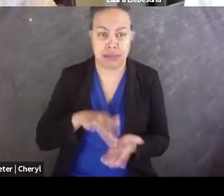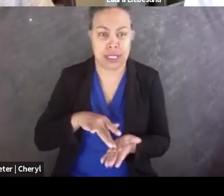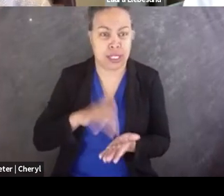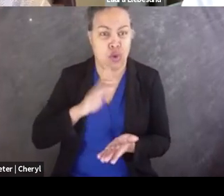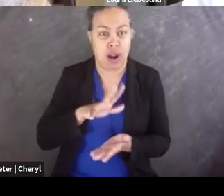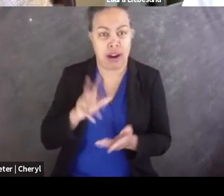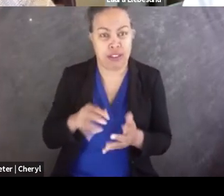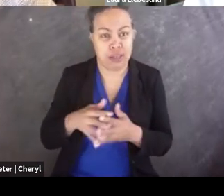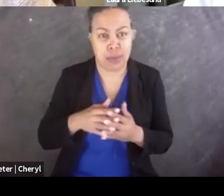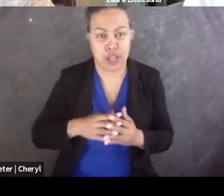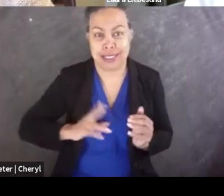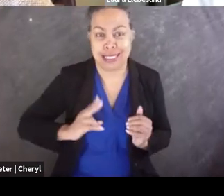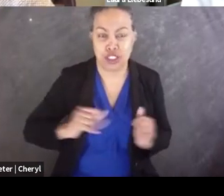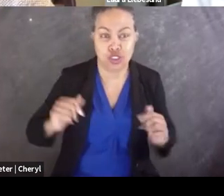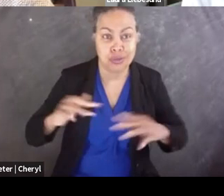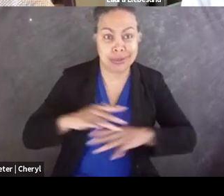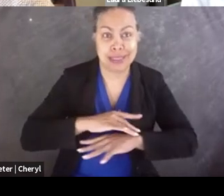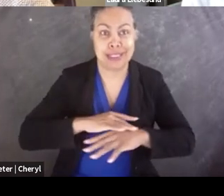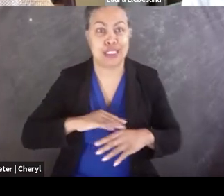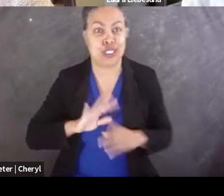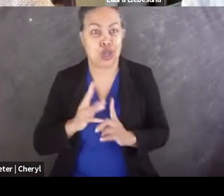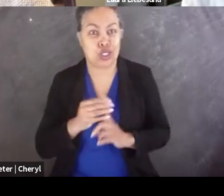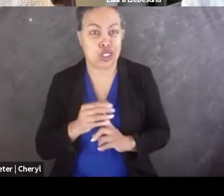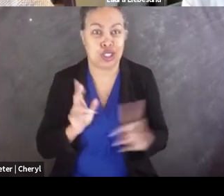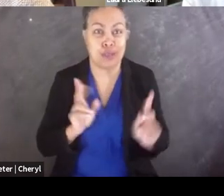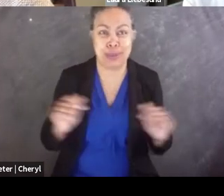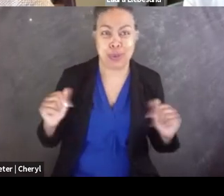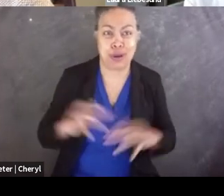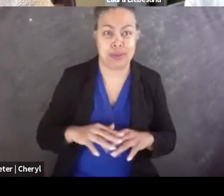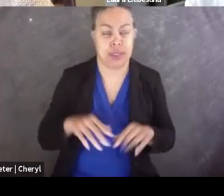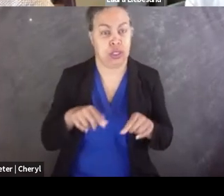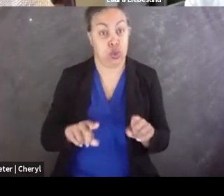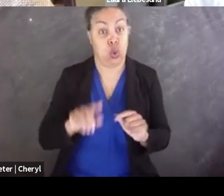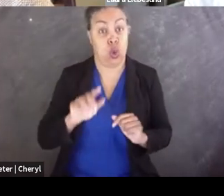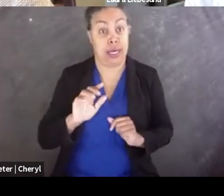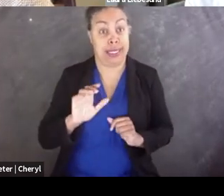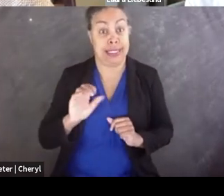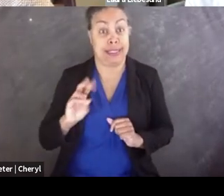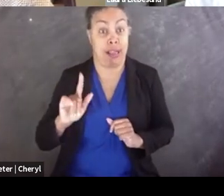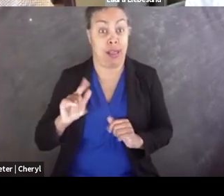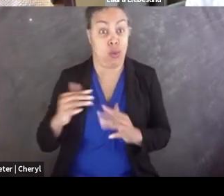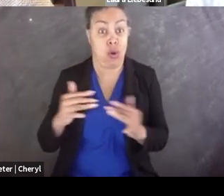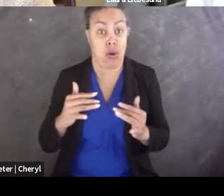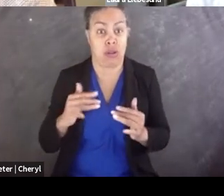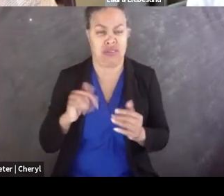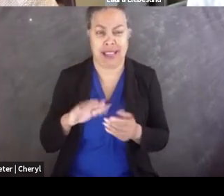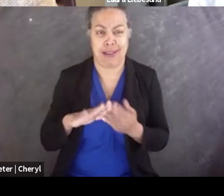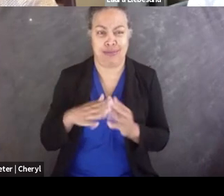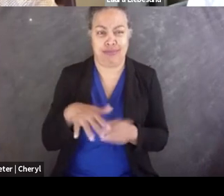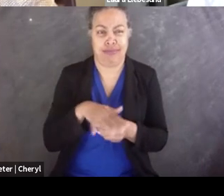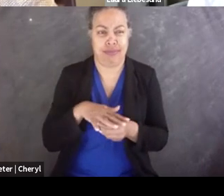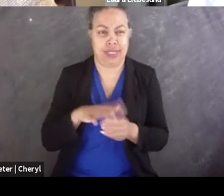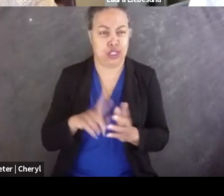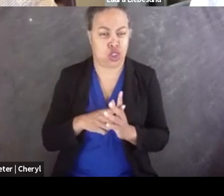culture and population. During the Civil War, when the neighborhood really began to